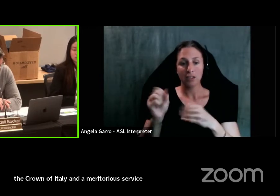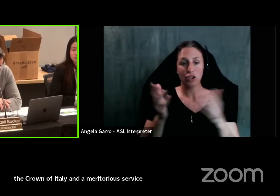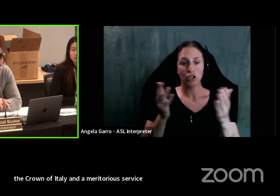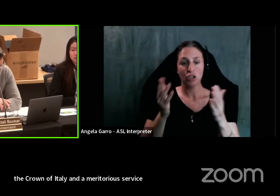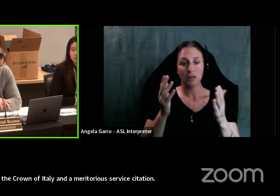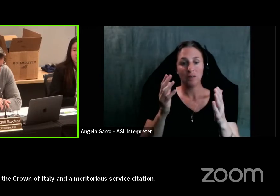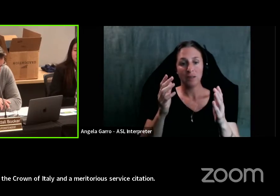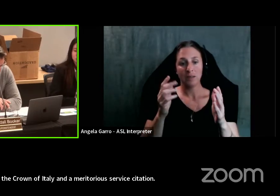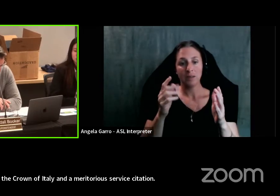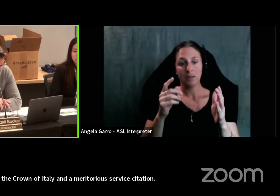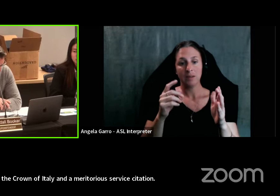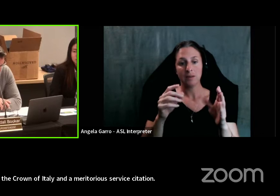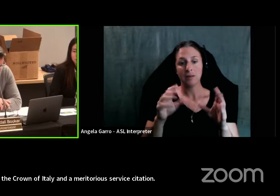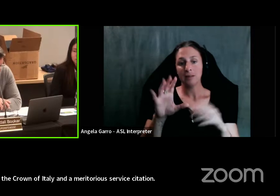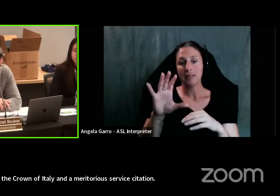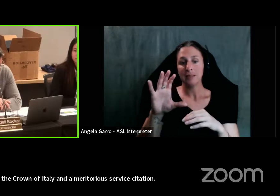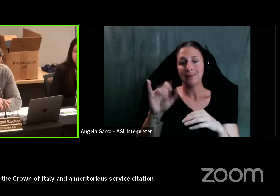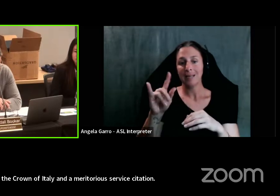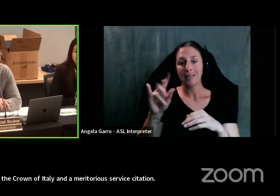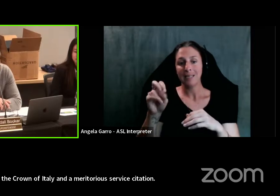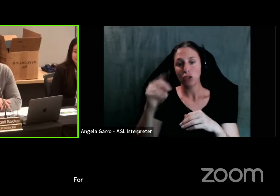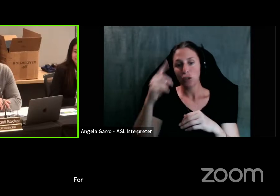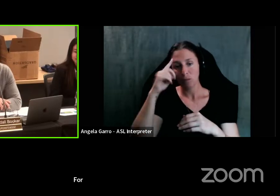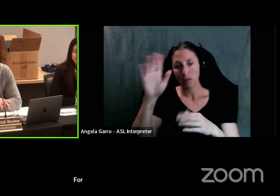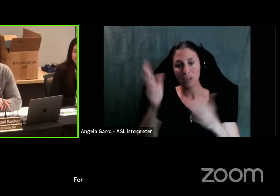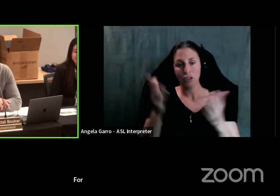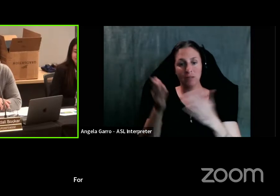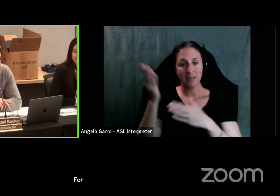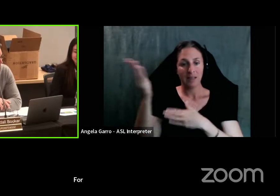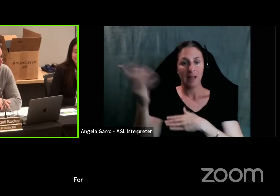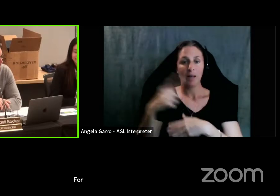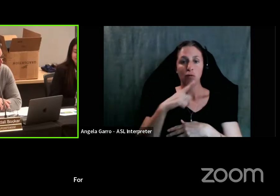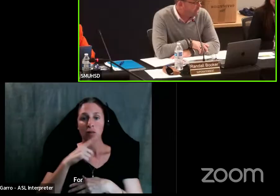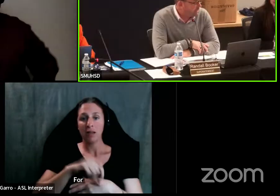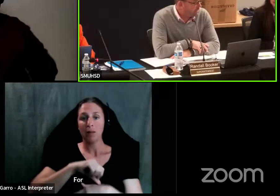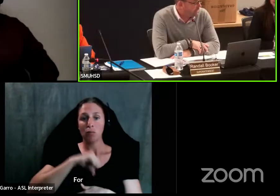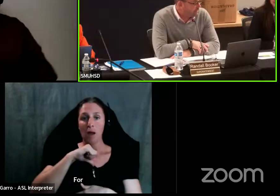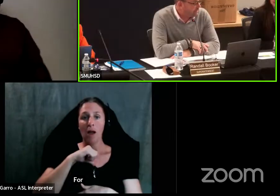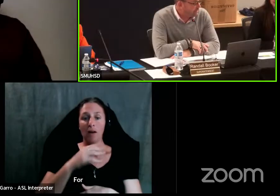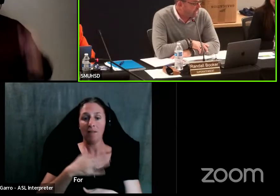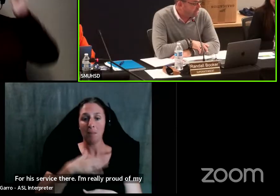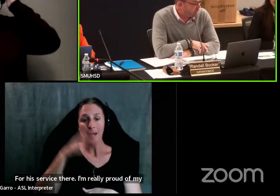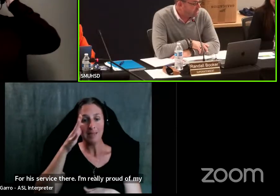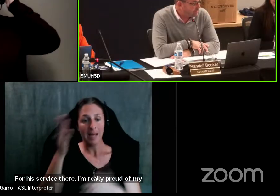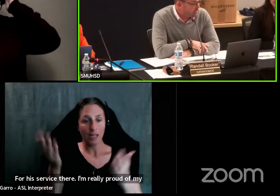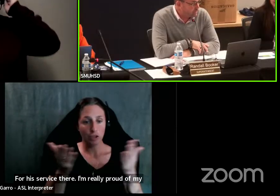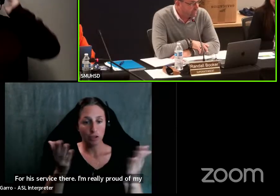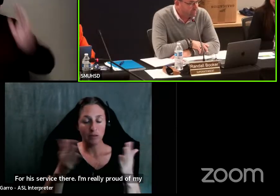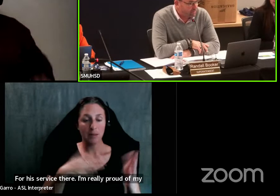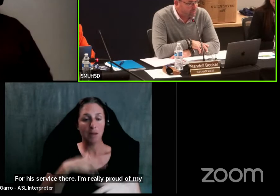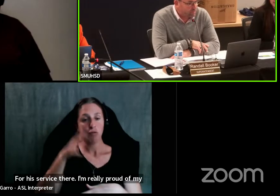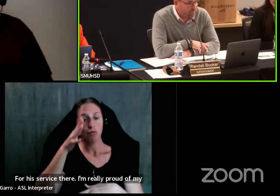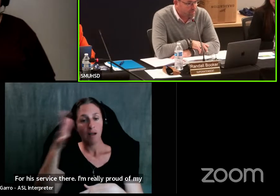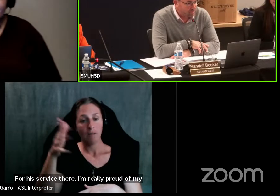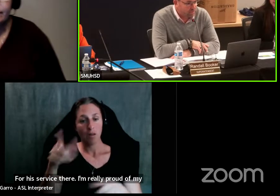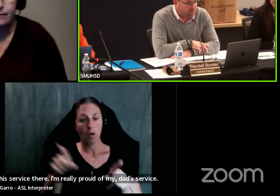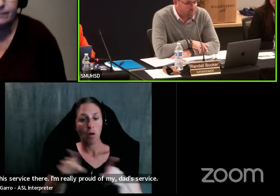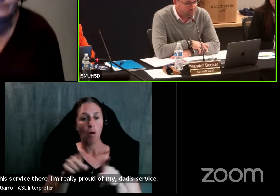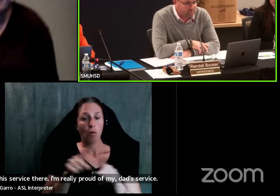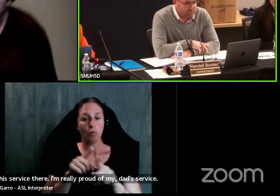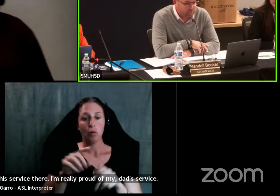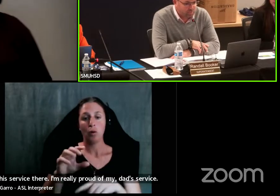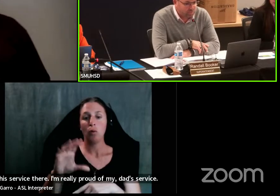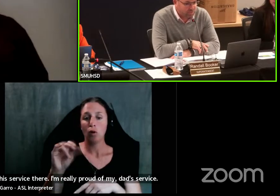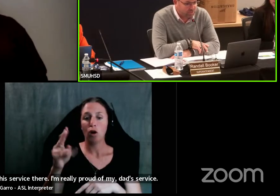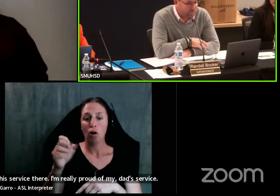for his service there. I'm really proud of my dad's service. My grandfather was also a colonel during World